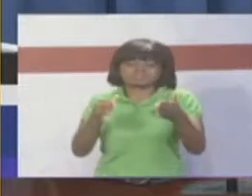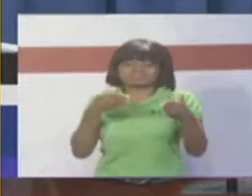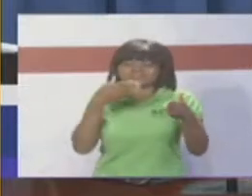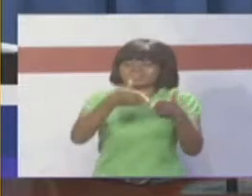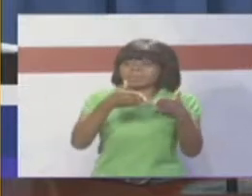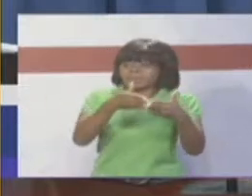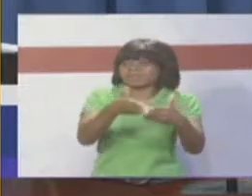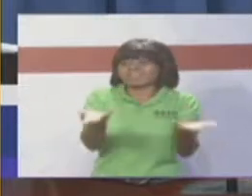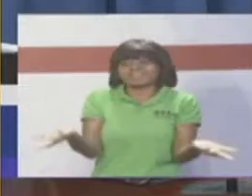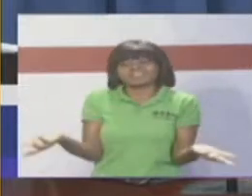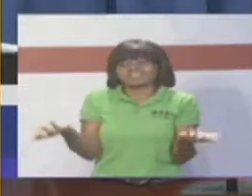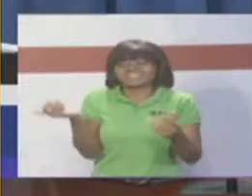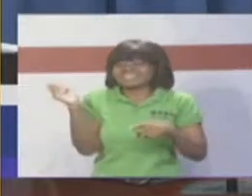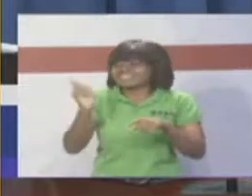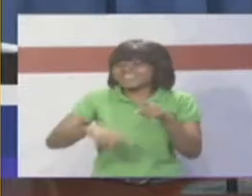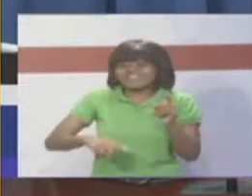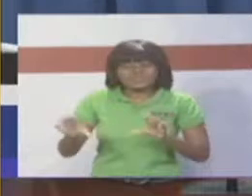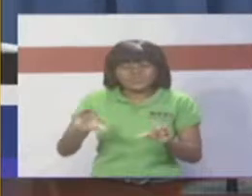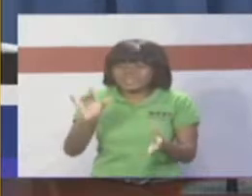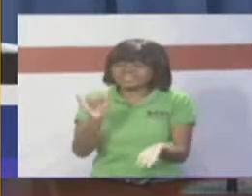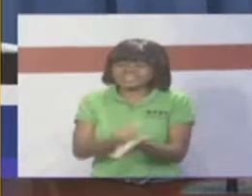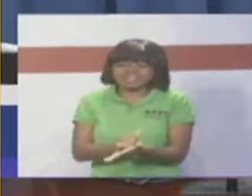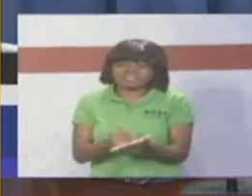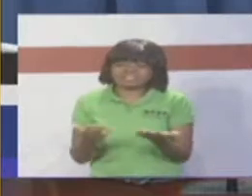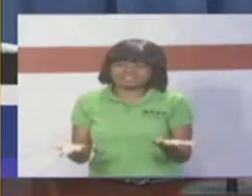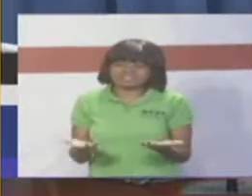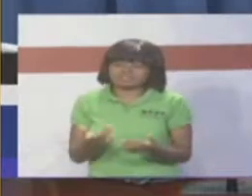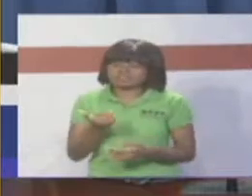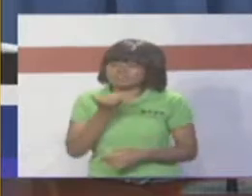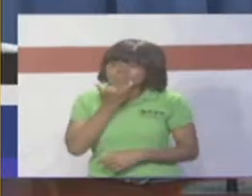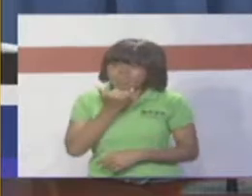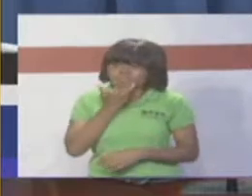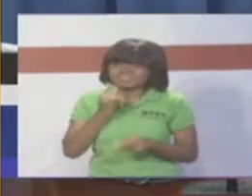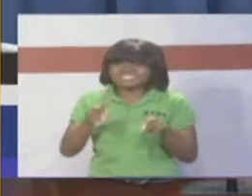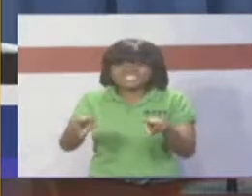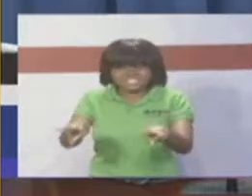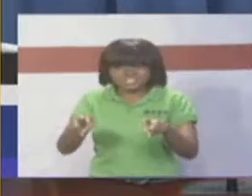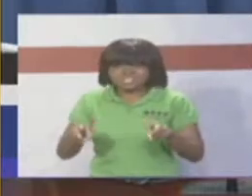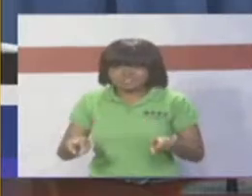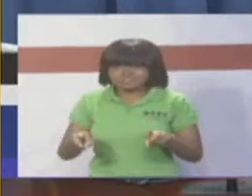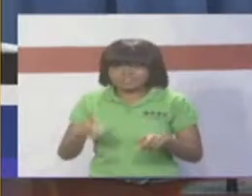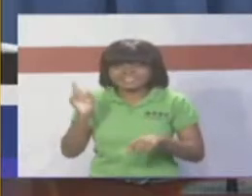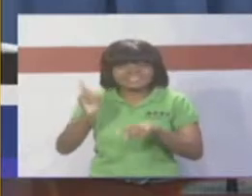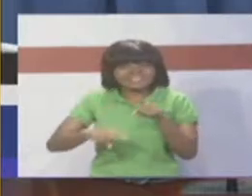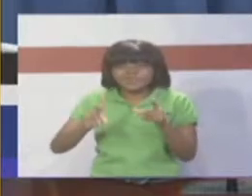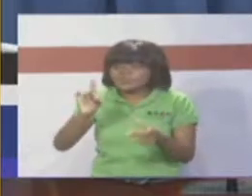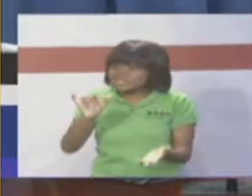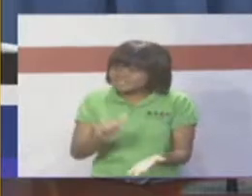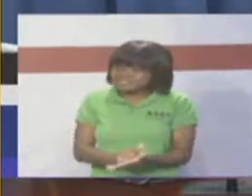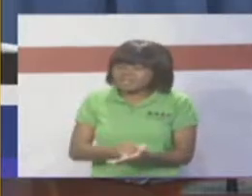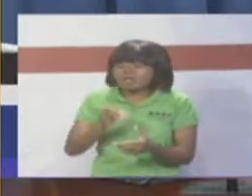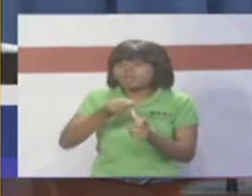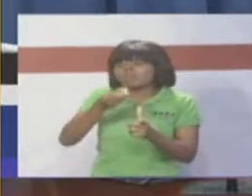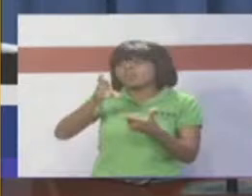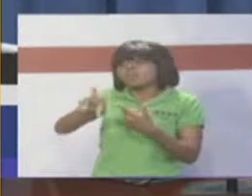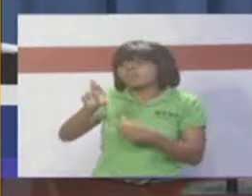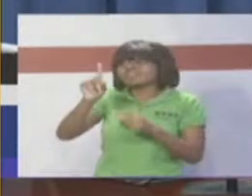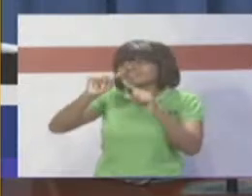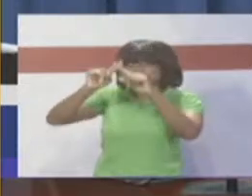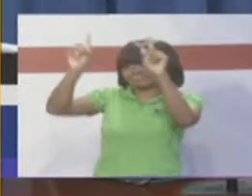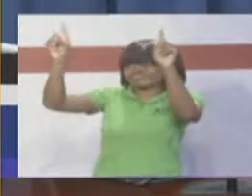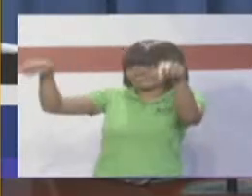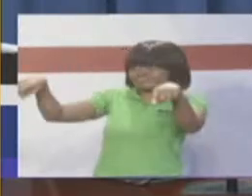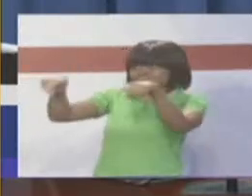them. I cannot decide to drive my car the wrong way on a one-way street. I don't have that